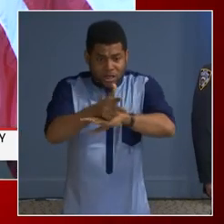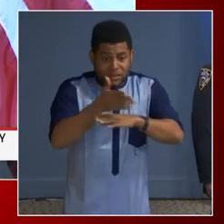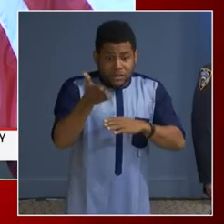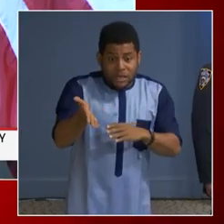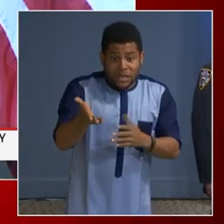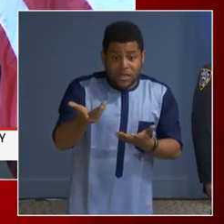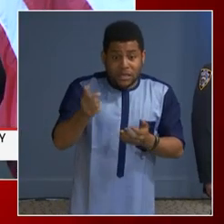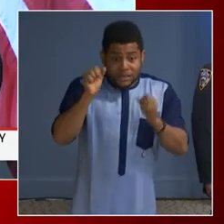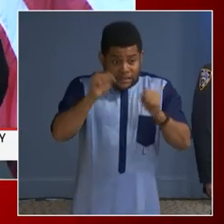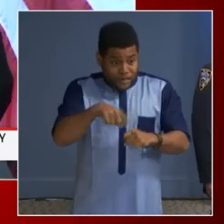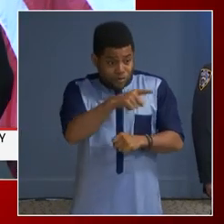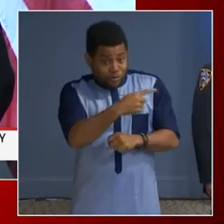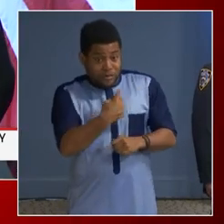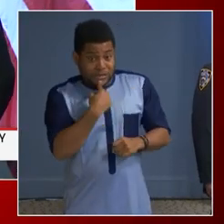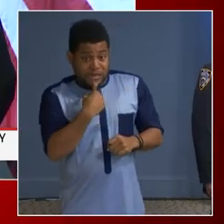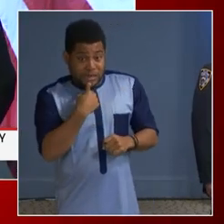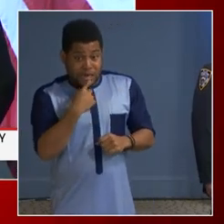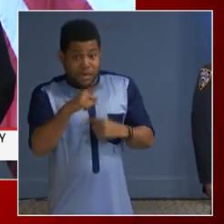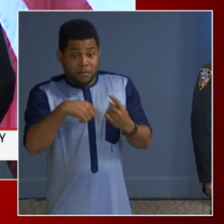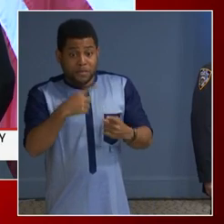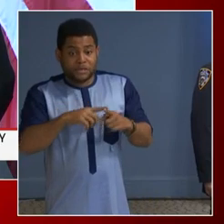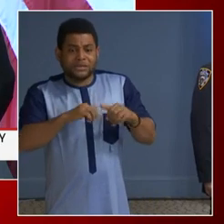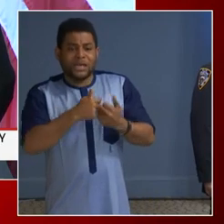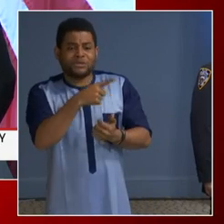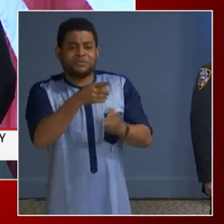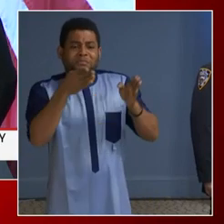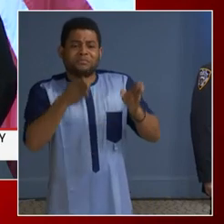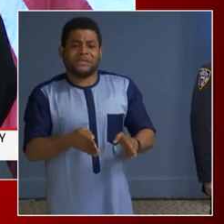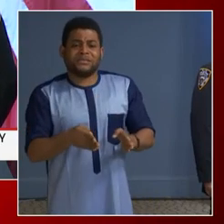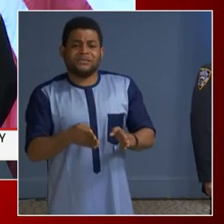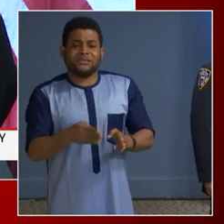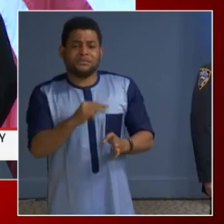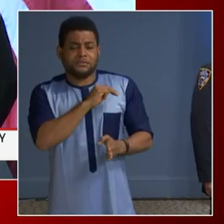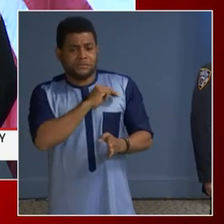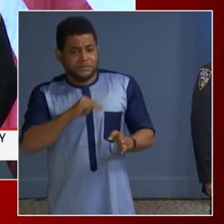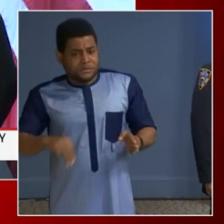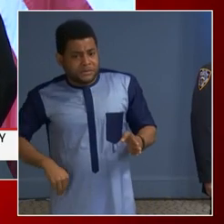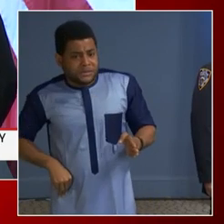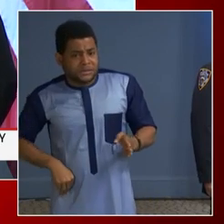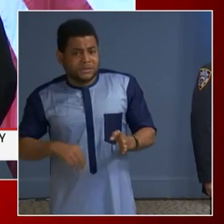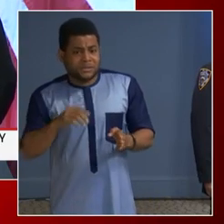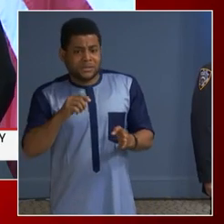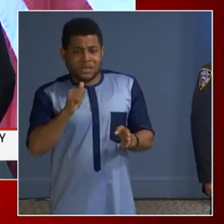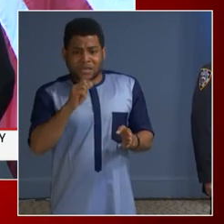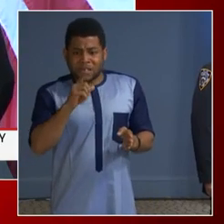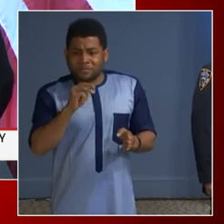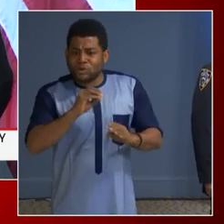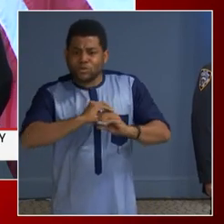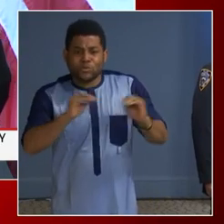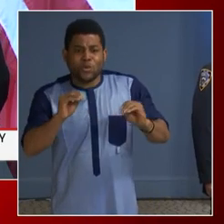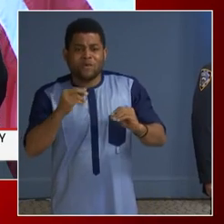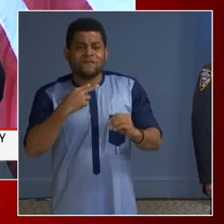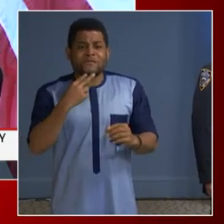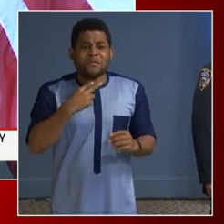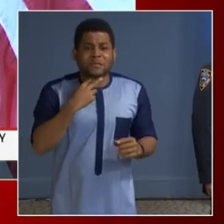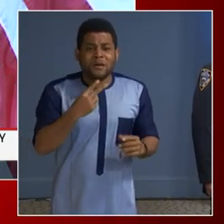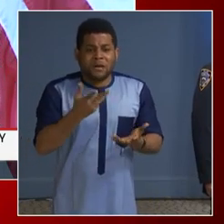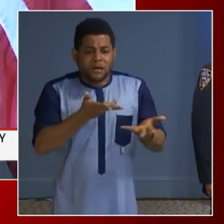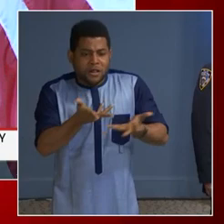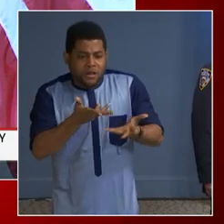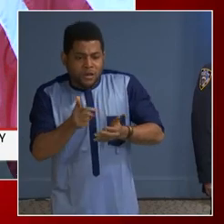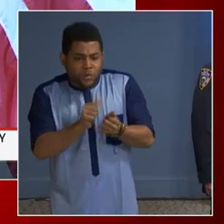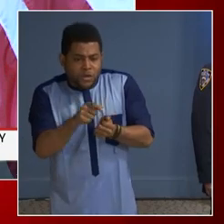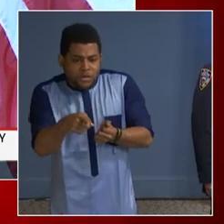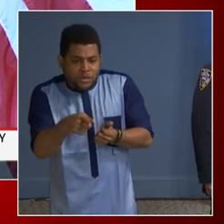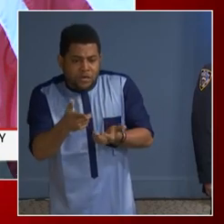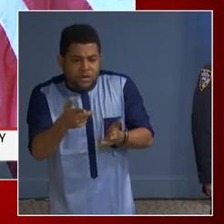about the way this individual has conducted himself? Mayor Adams seemed to indicate there was no verbal interchange, and Chief Conti. Was that the case with